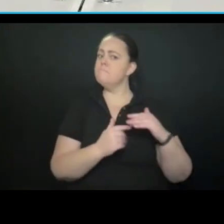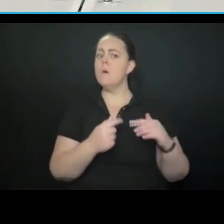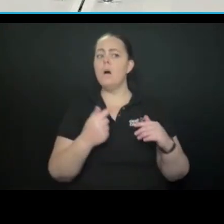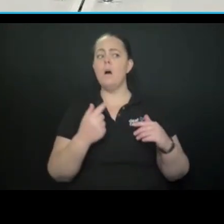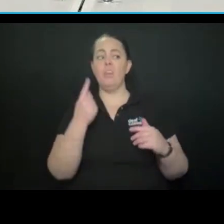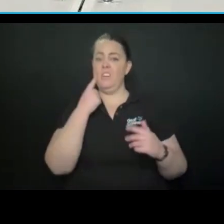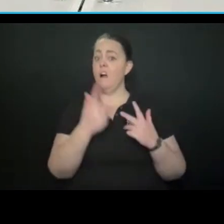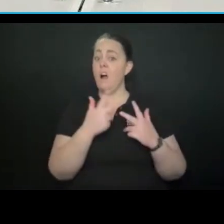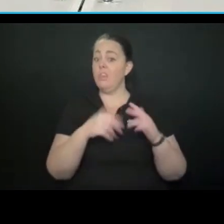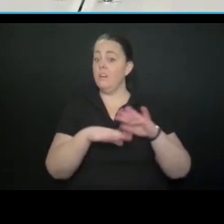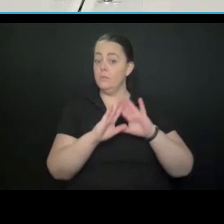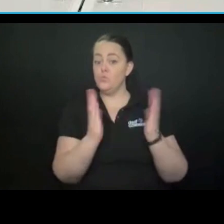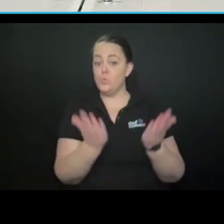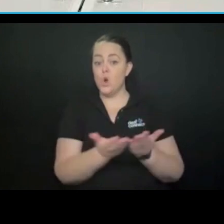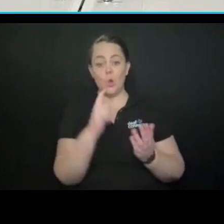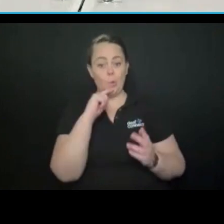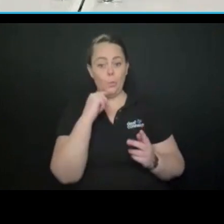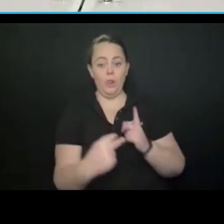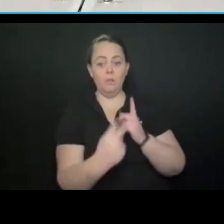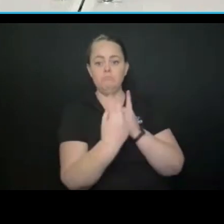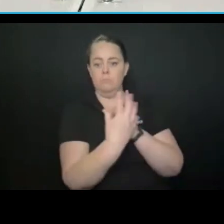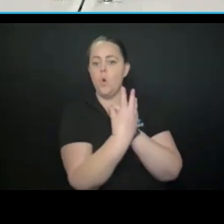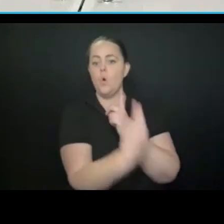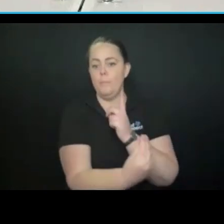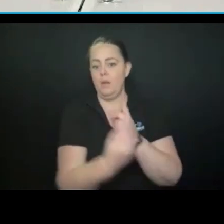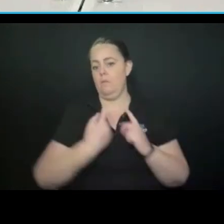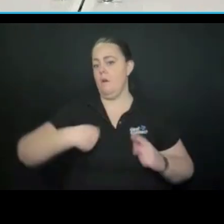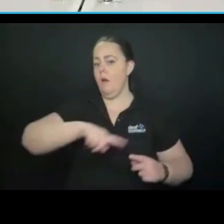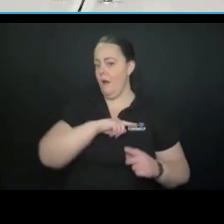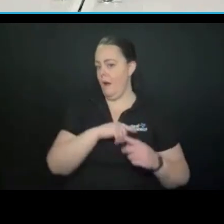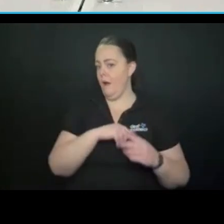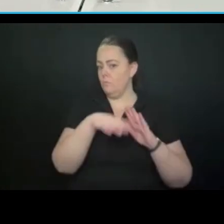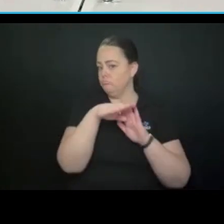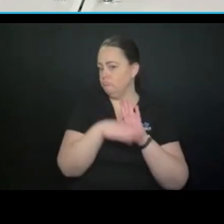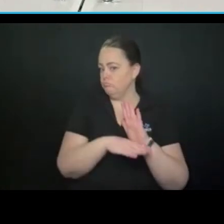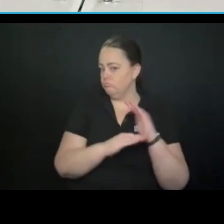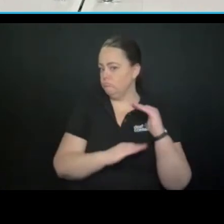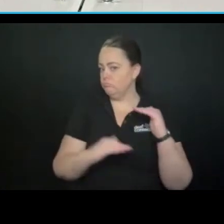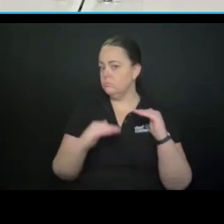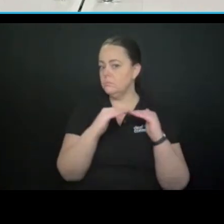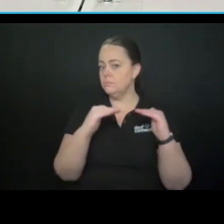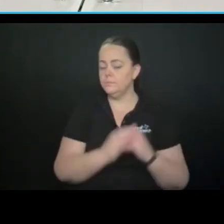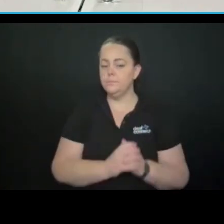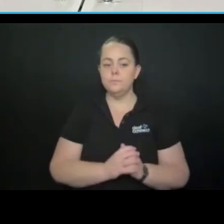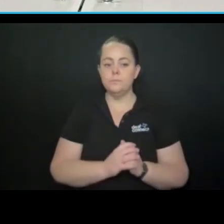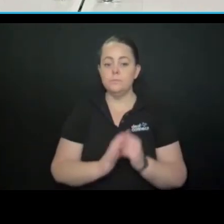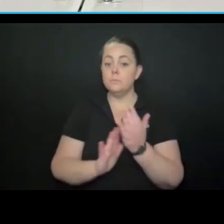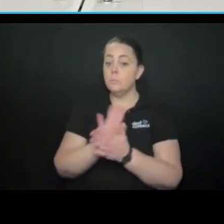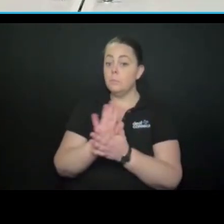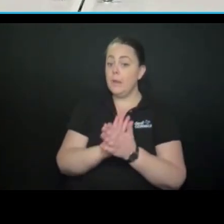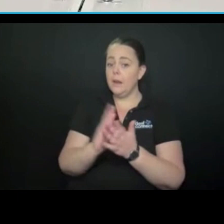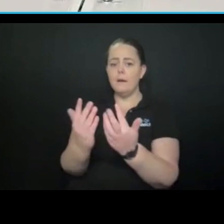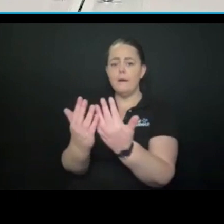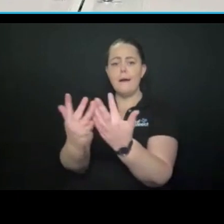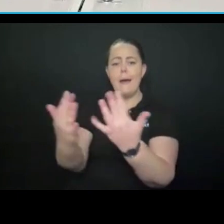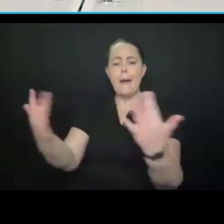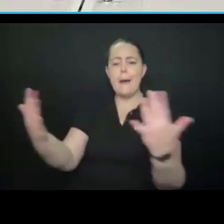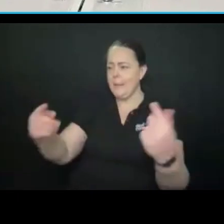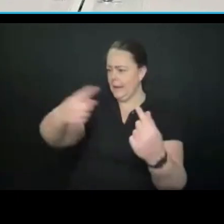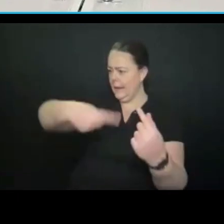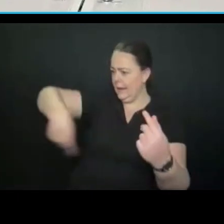be a really positive step forward. So the quality indicator is the percentage of care recipients who experienced